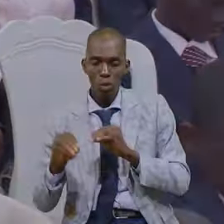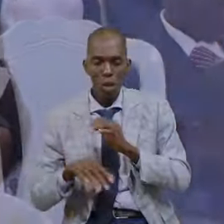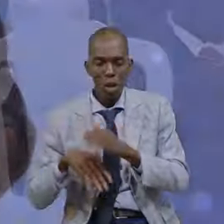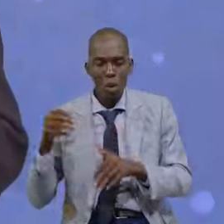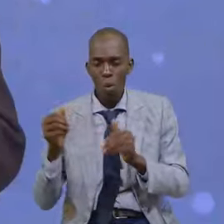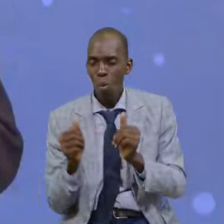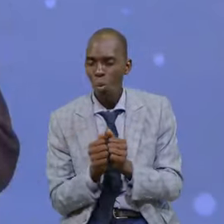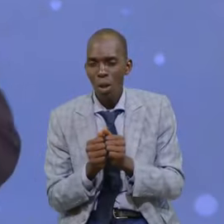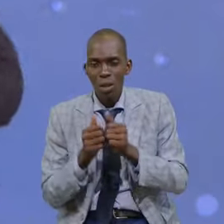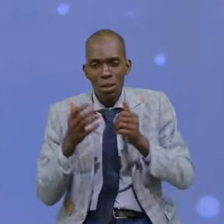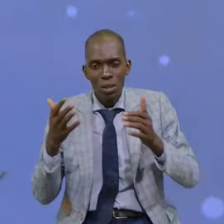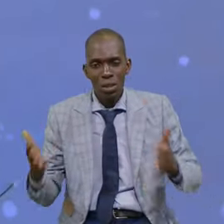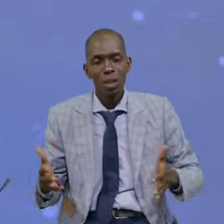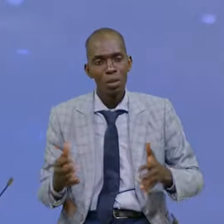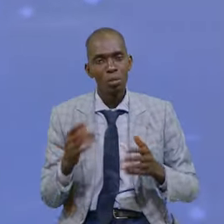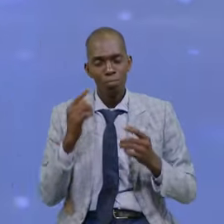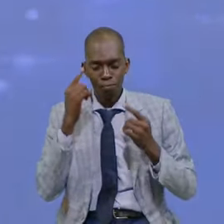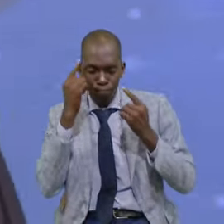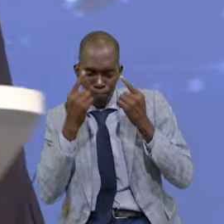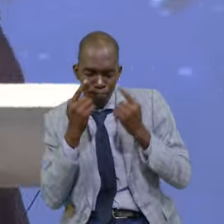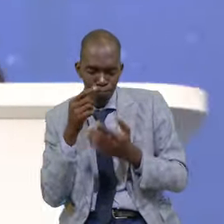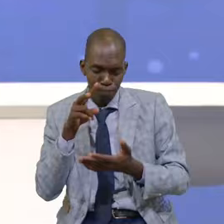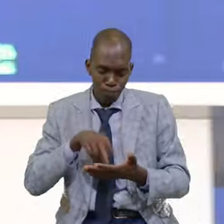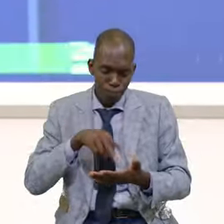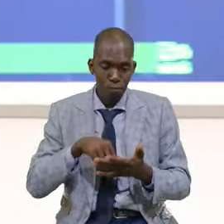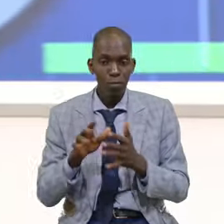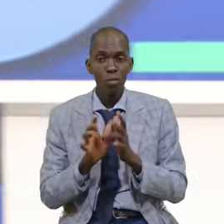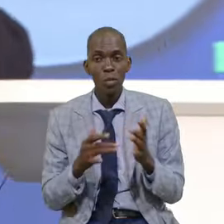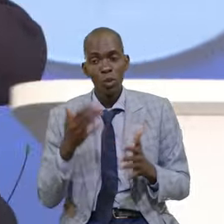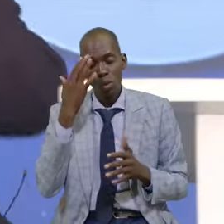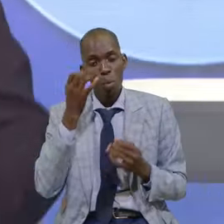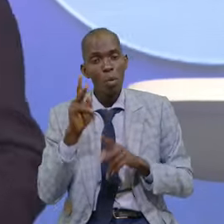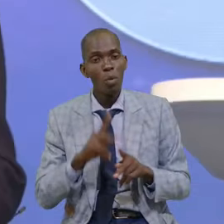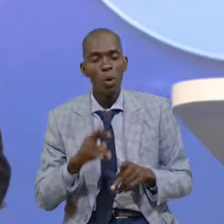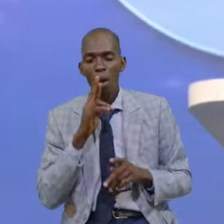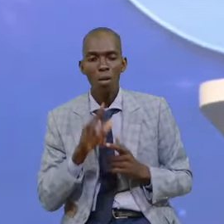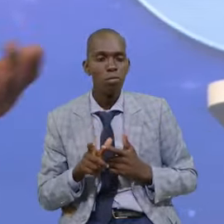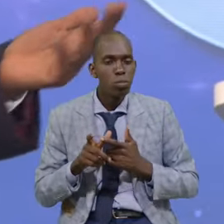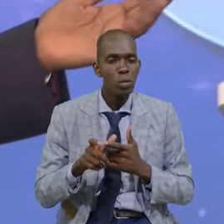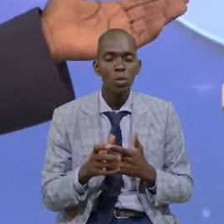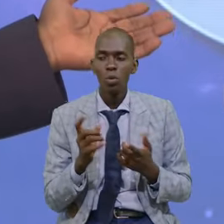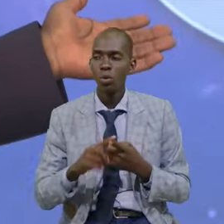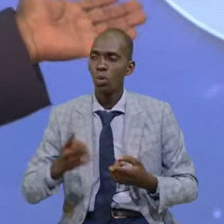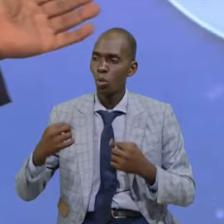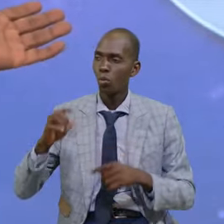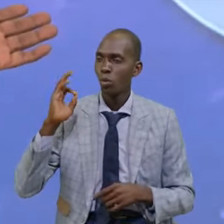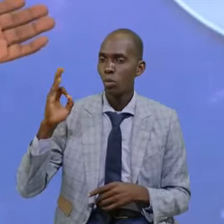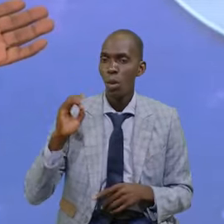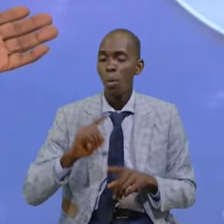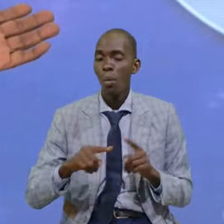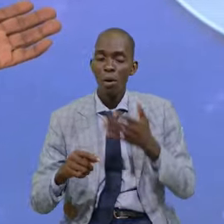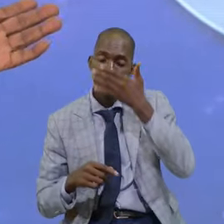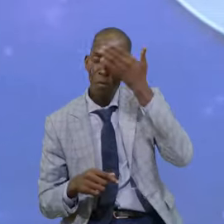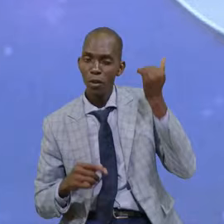without meditation. You know, there are people, they're running, they want to come and minister, and they forgot to